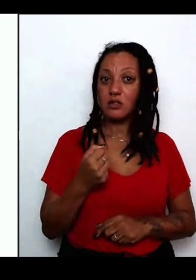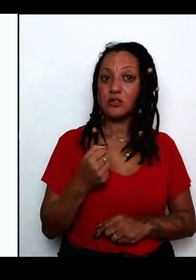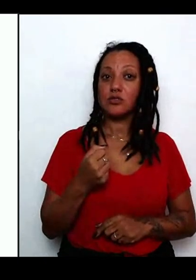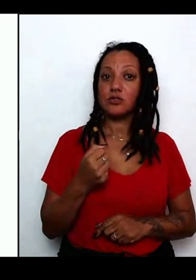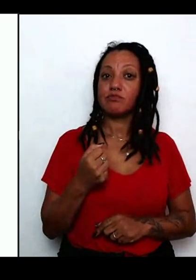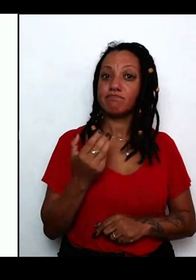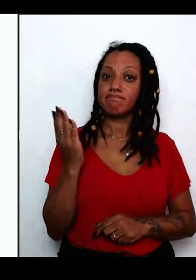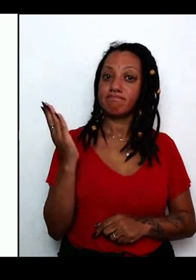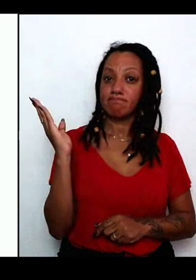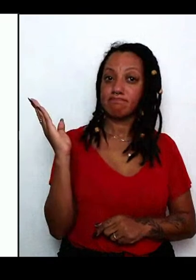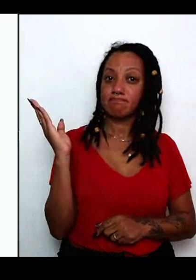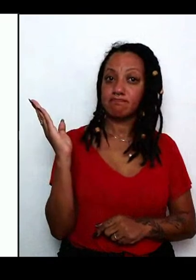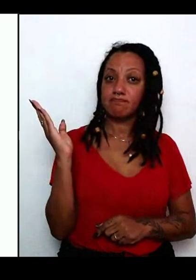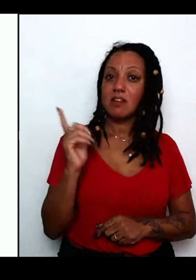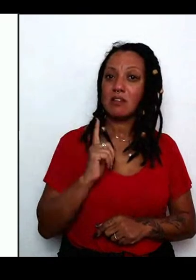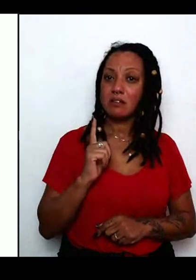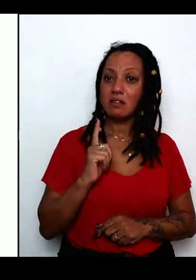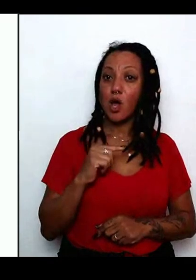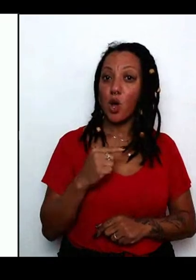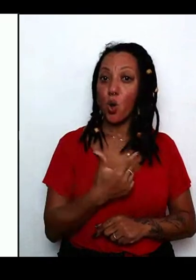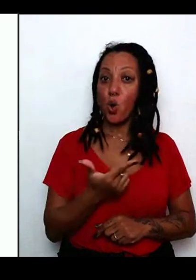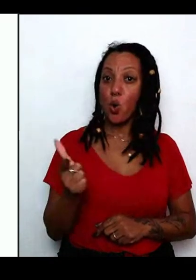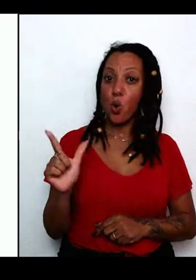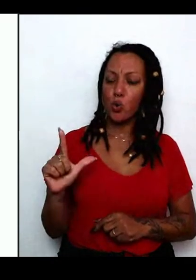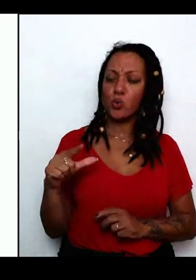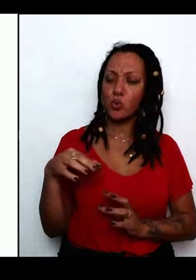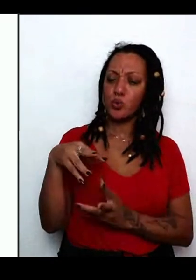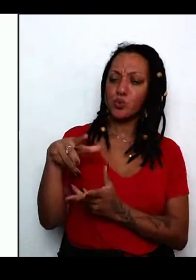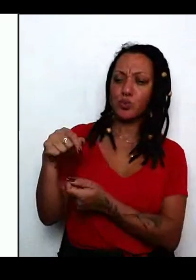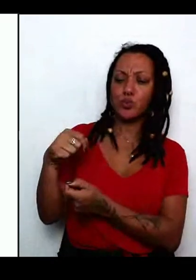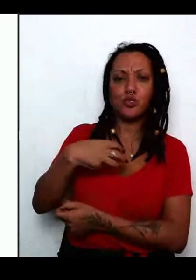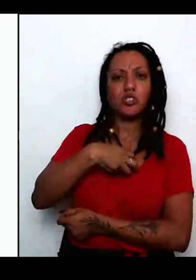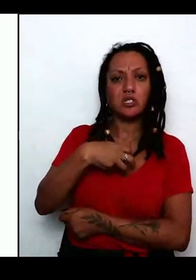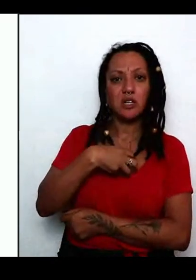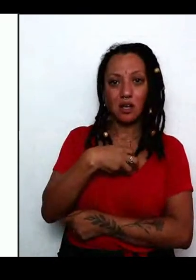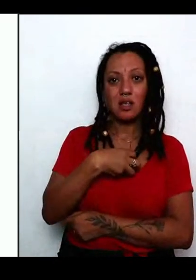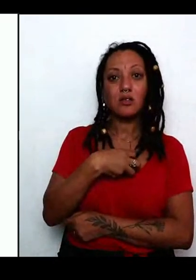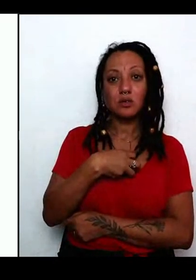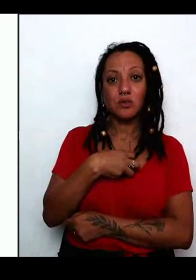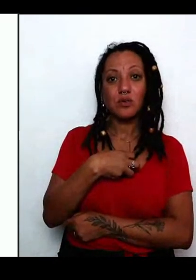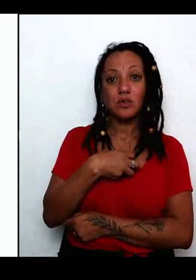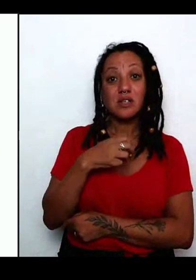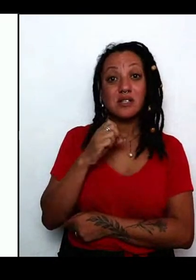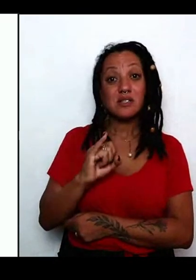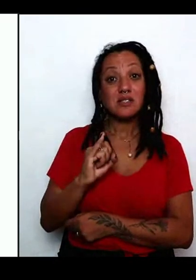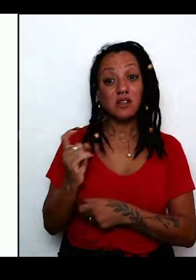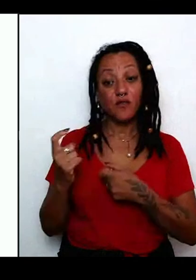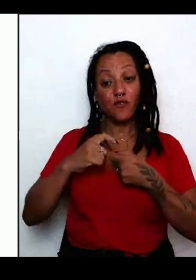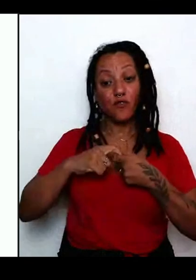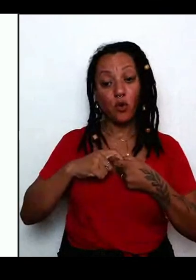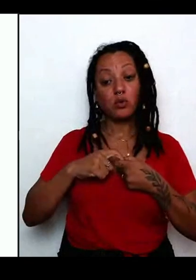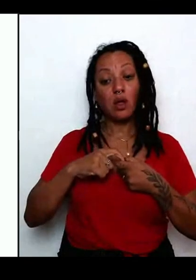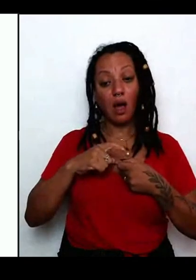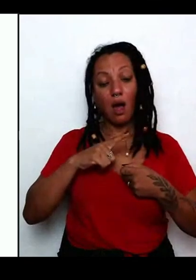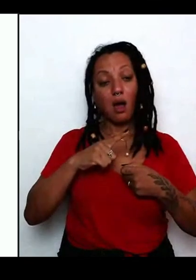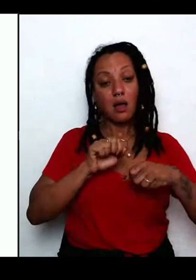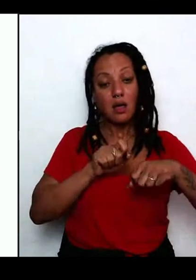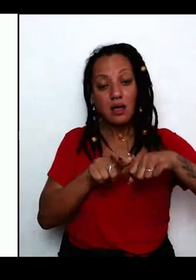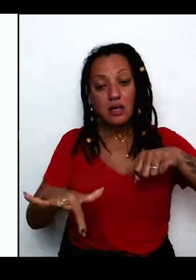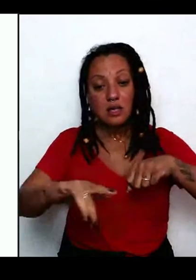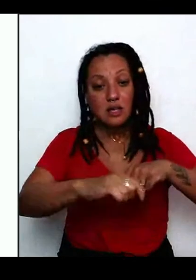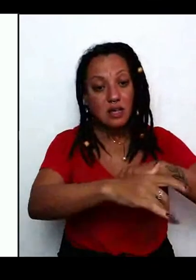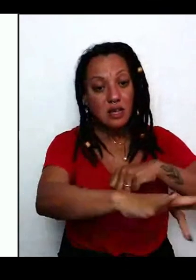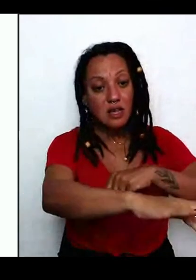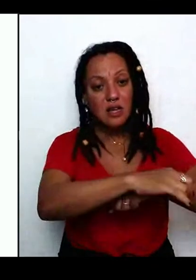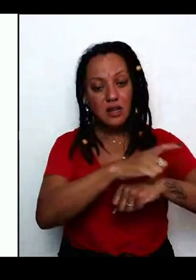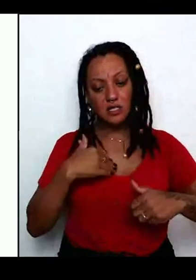the edges of our bodies Islands the ocean and other conceptual divides Tiffany lesabu King